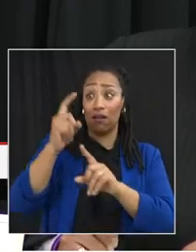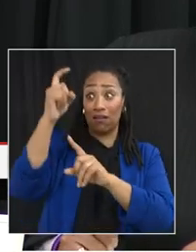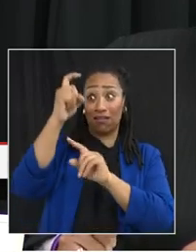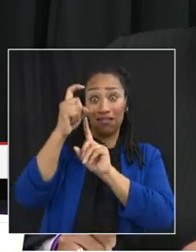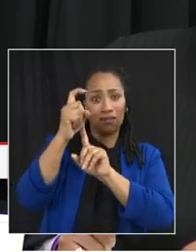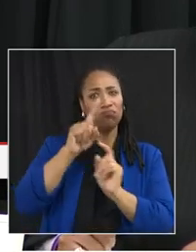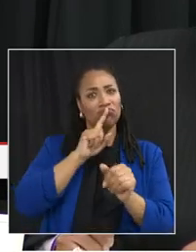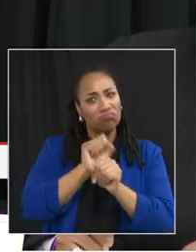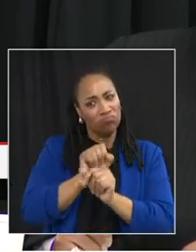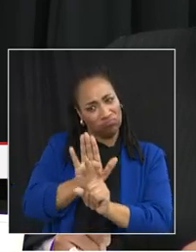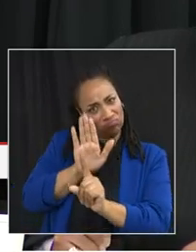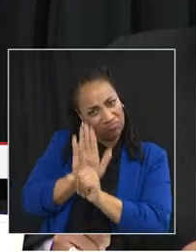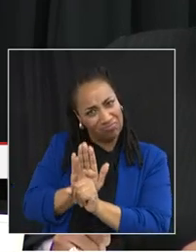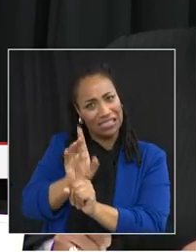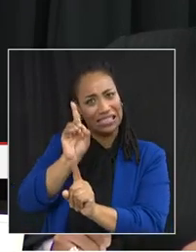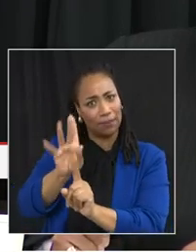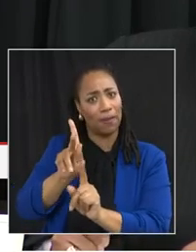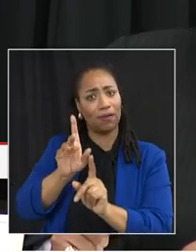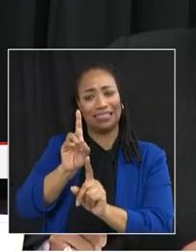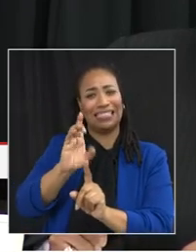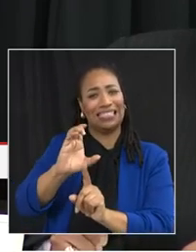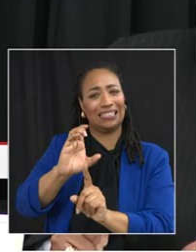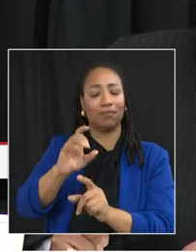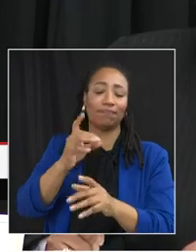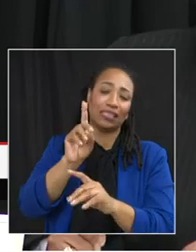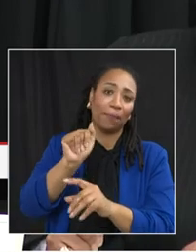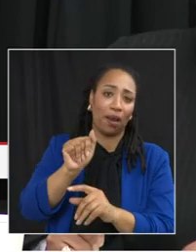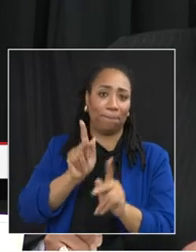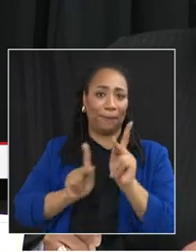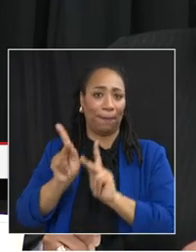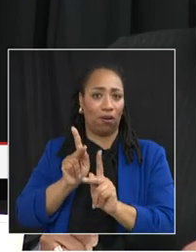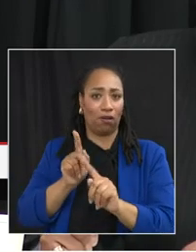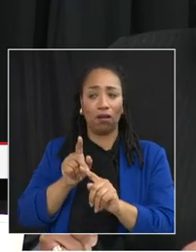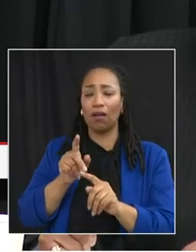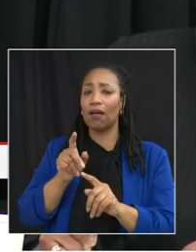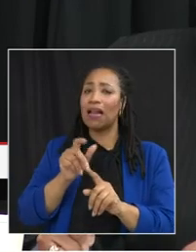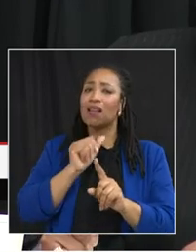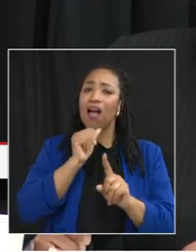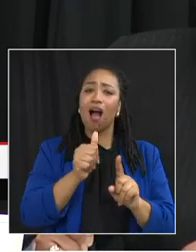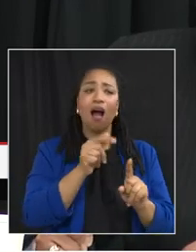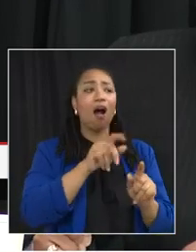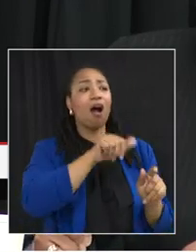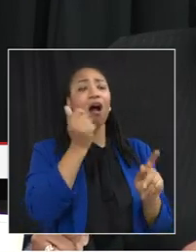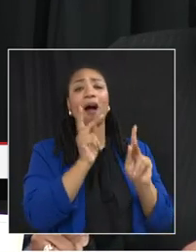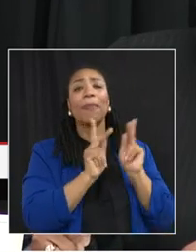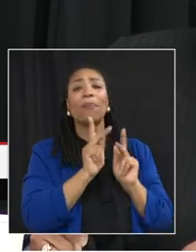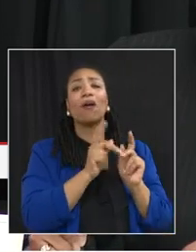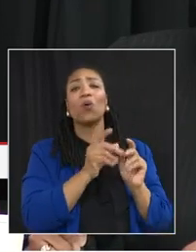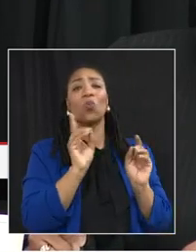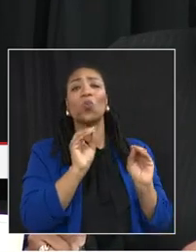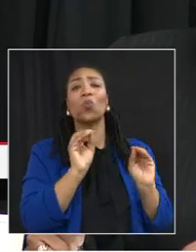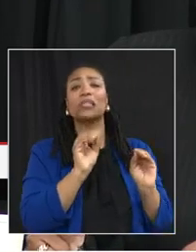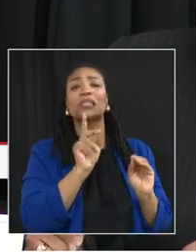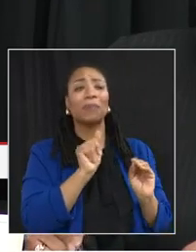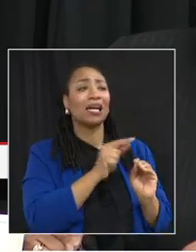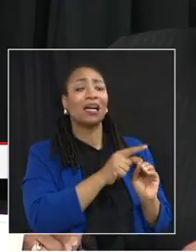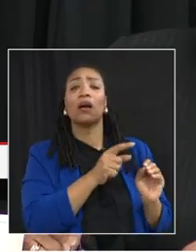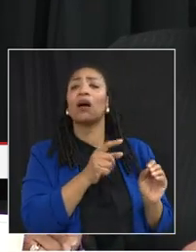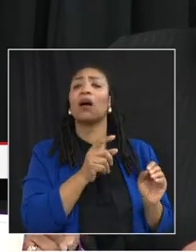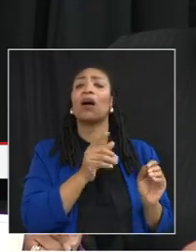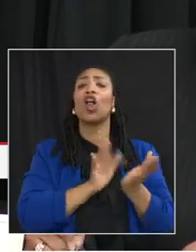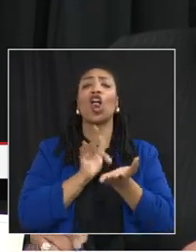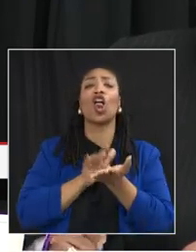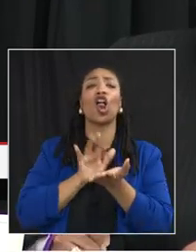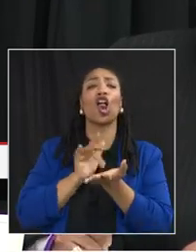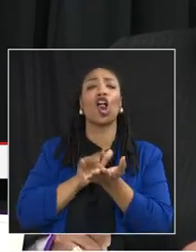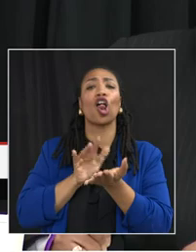Very able-bodied people were using it for free. So people who needed it couldn't use it, and they were depriving the